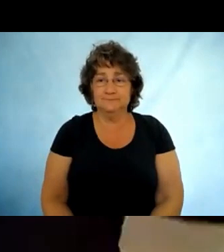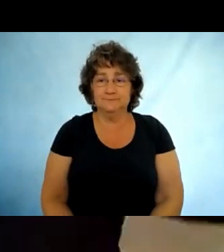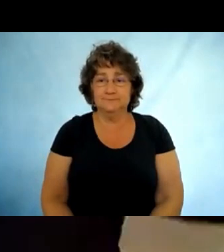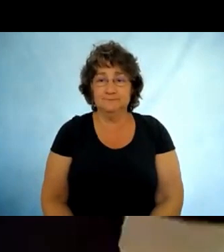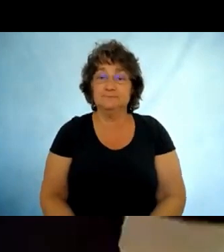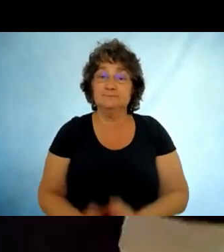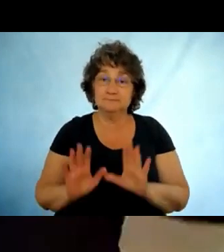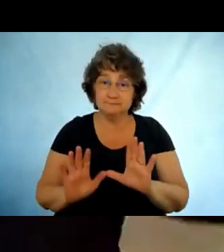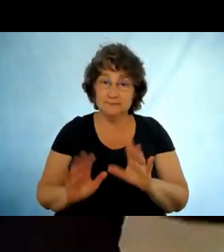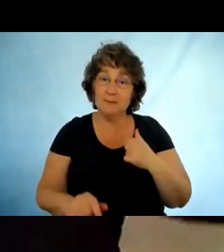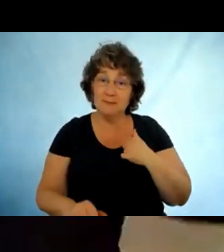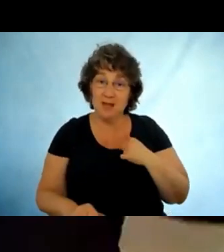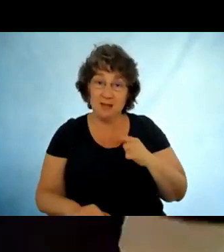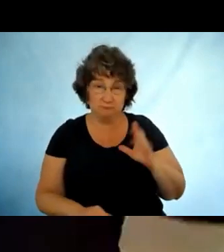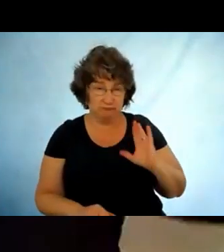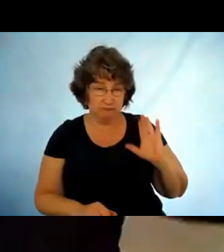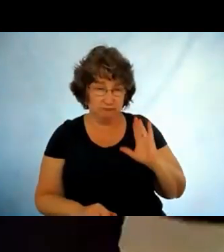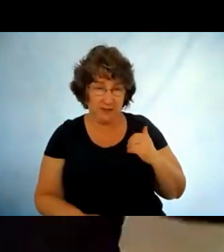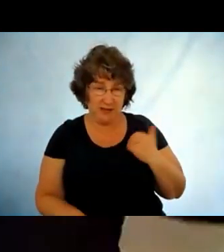In the first grade,